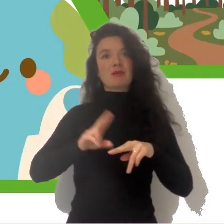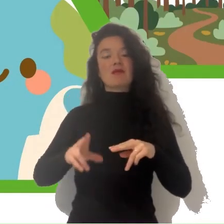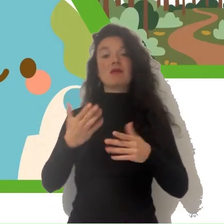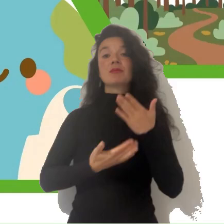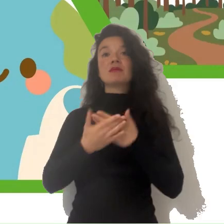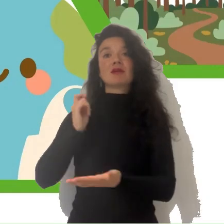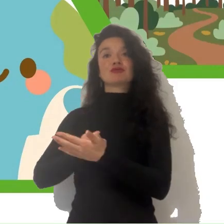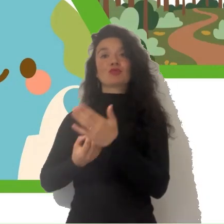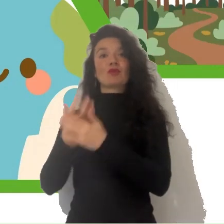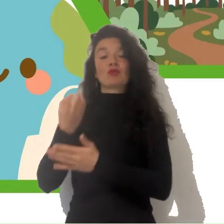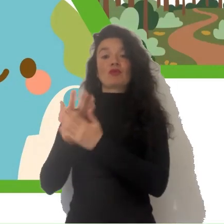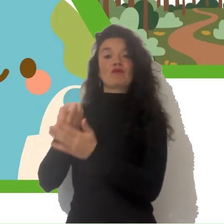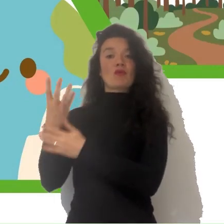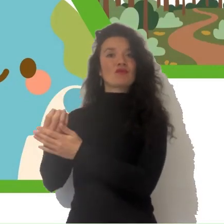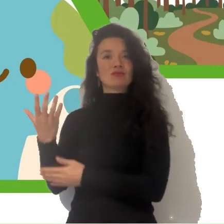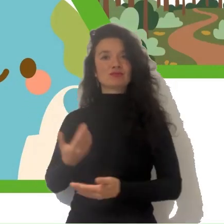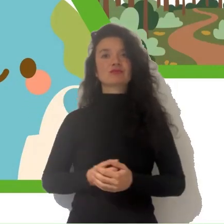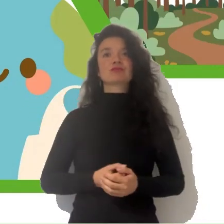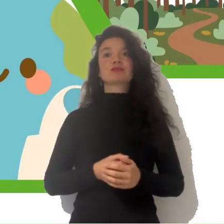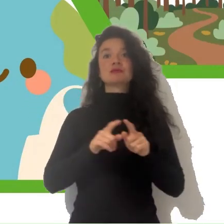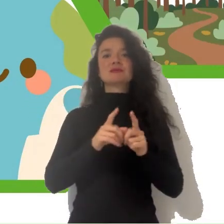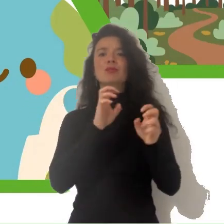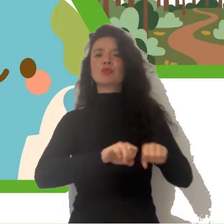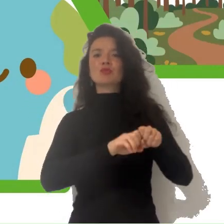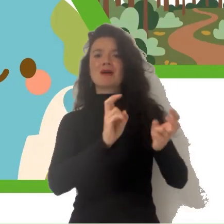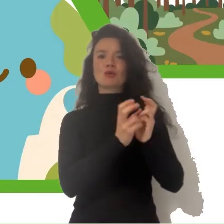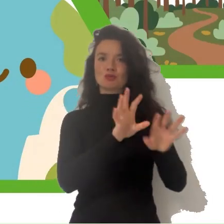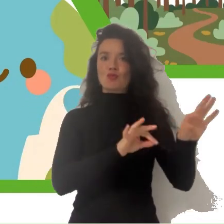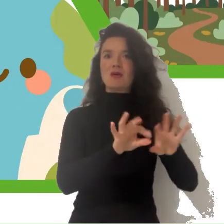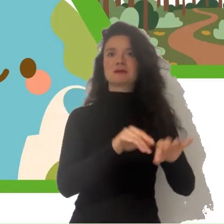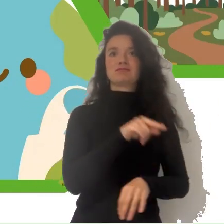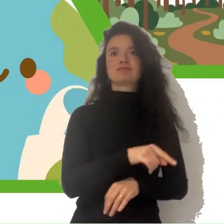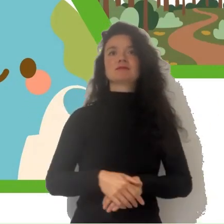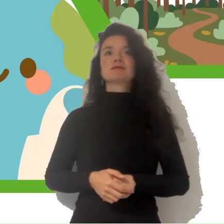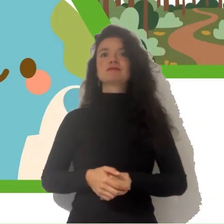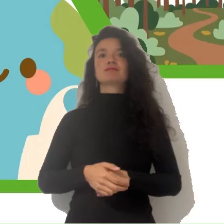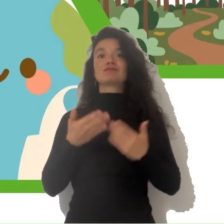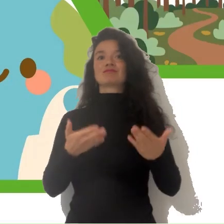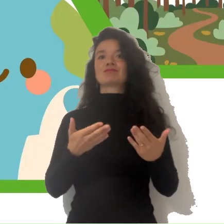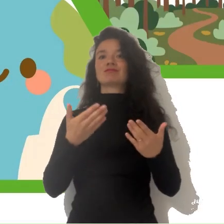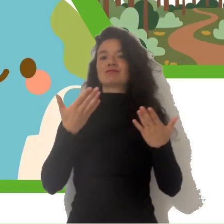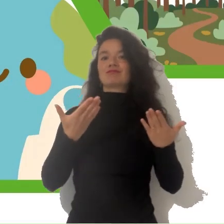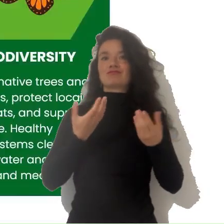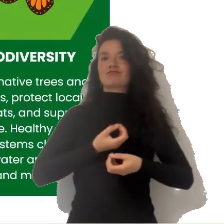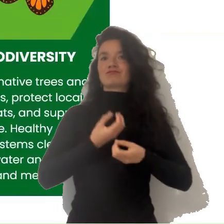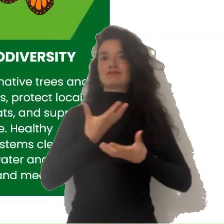buying all again and again new things, and also choosing eco-friendly products.